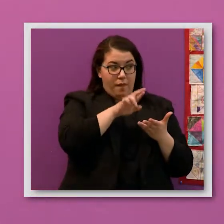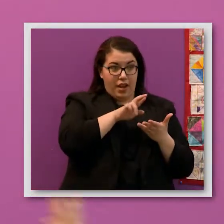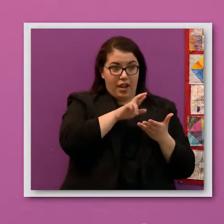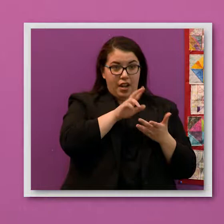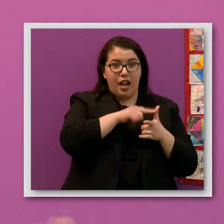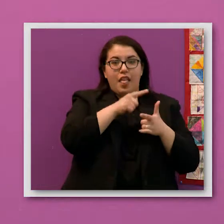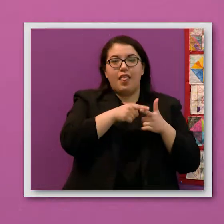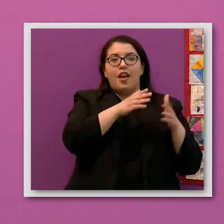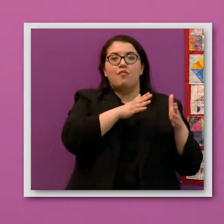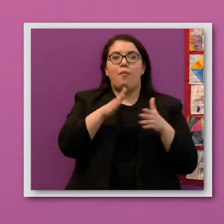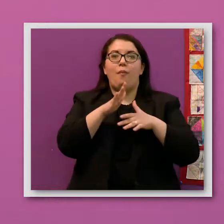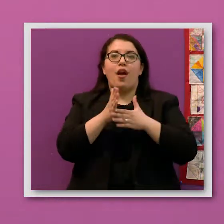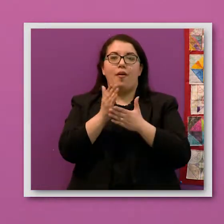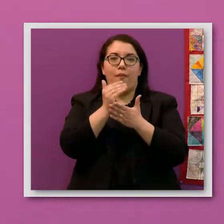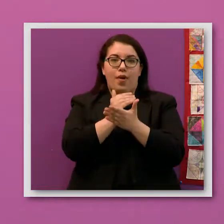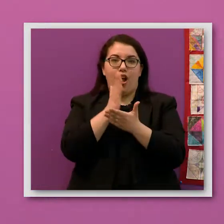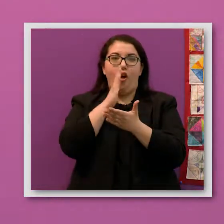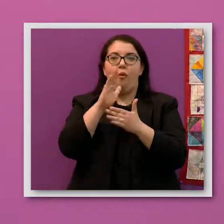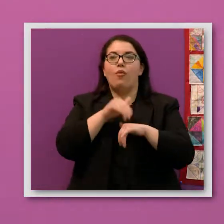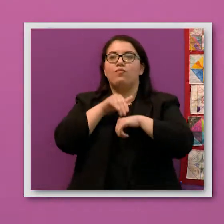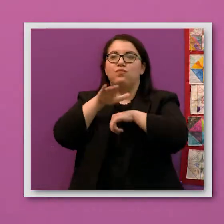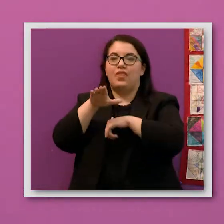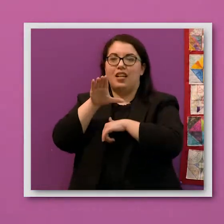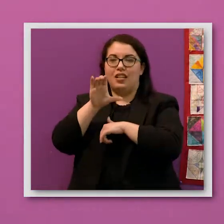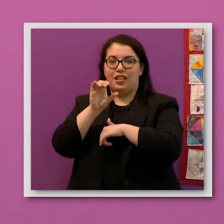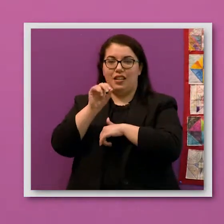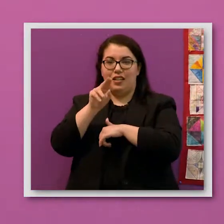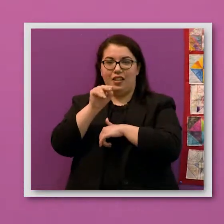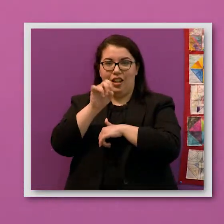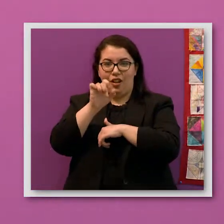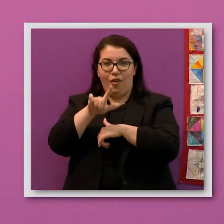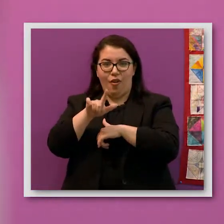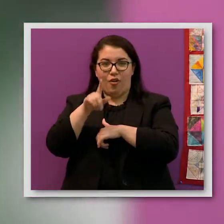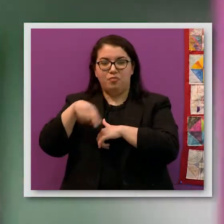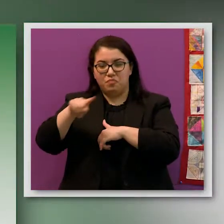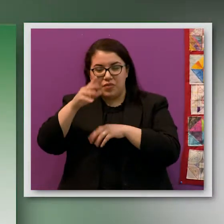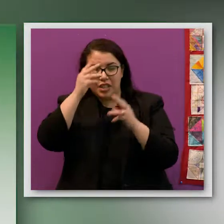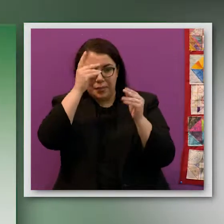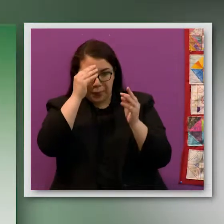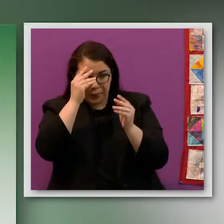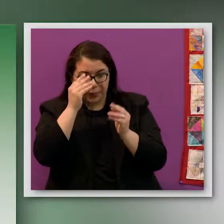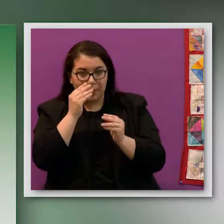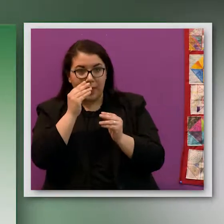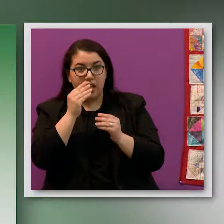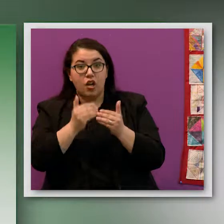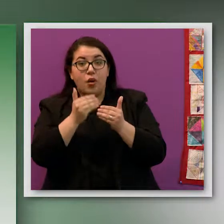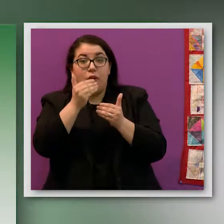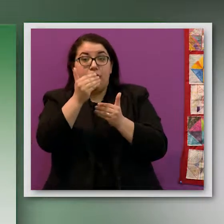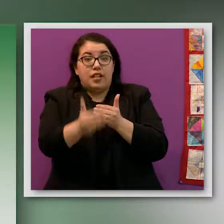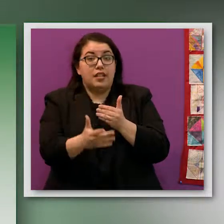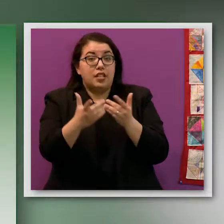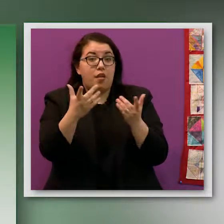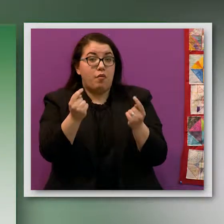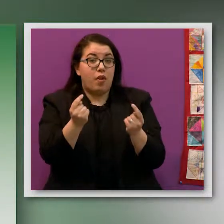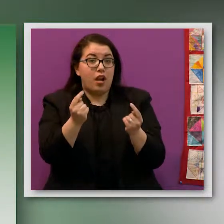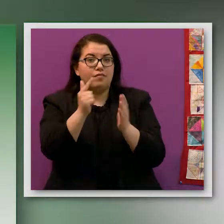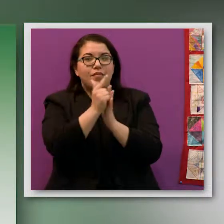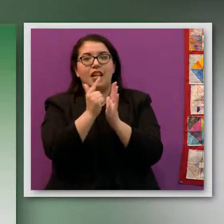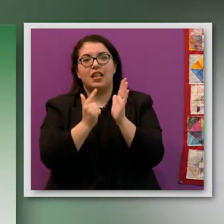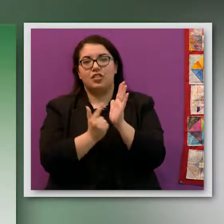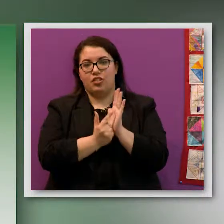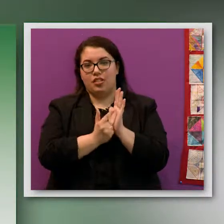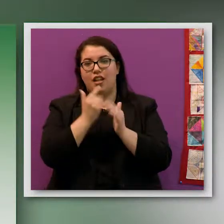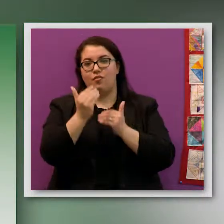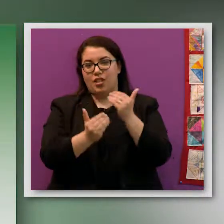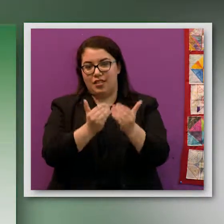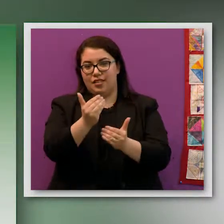budget, which we then send to the DC Council for consideration. So the next step in our process is really the legislative process.